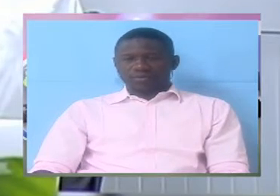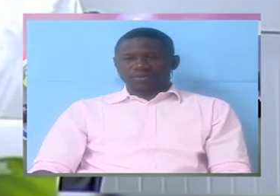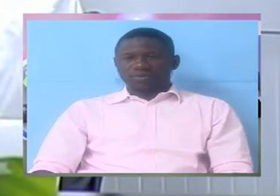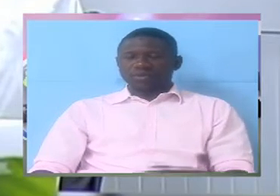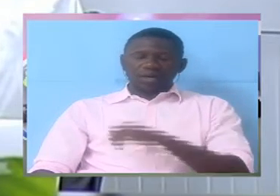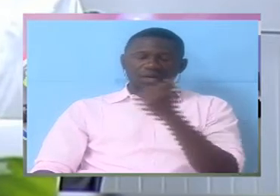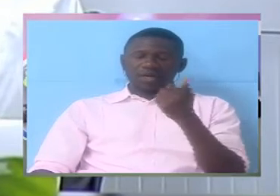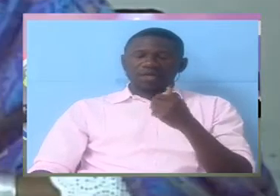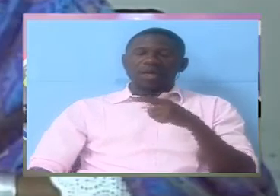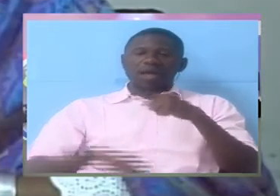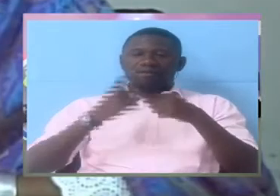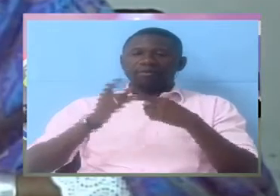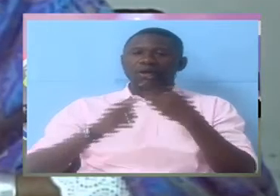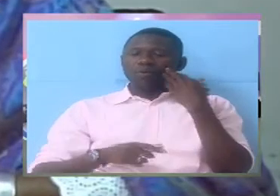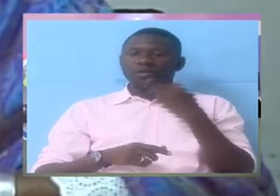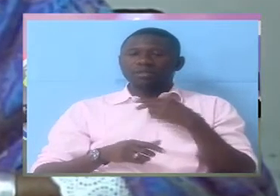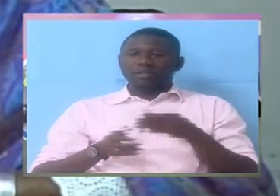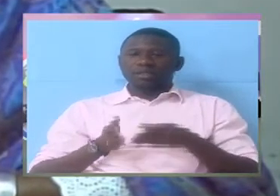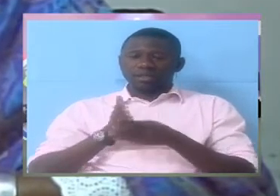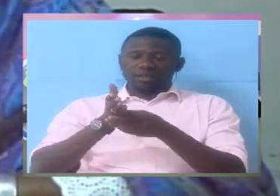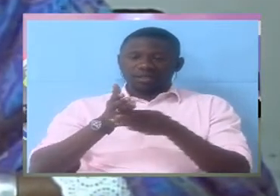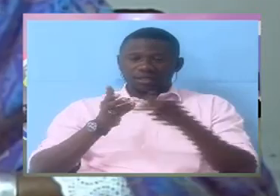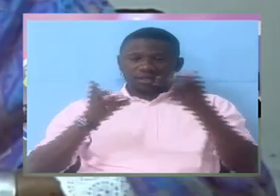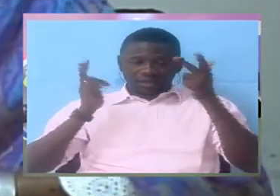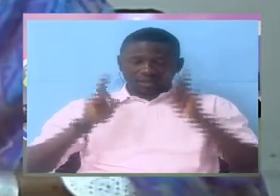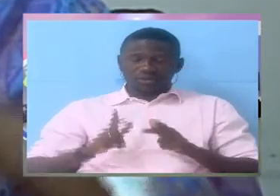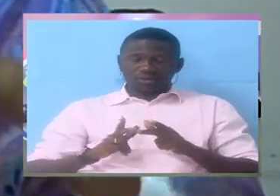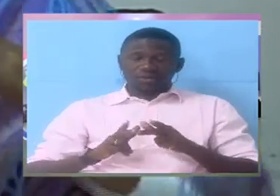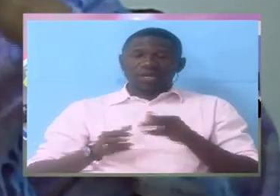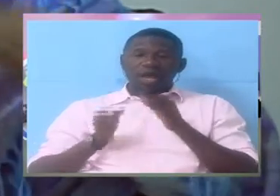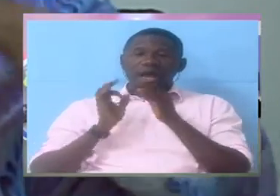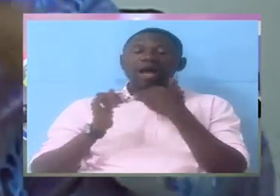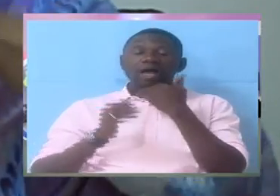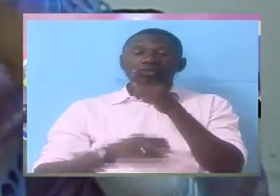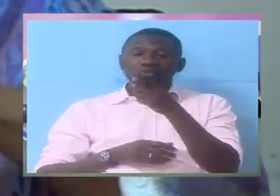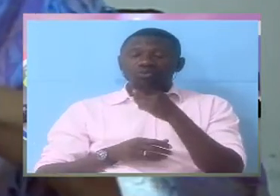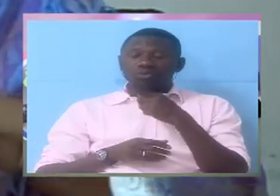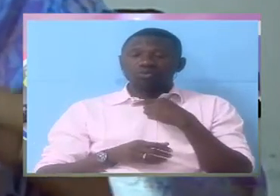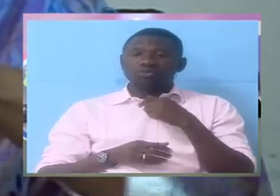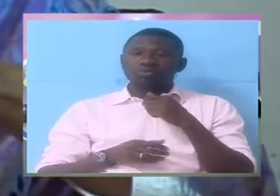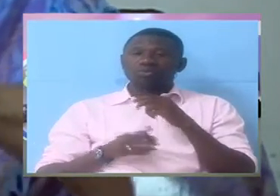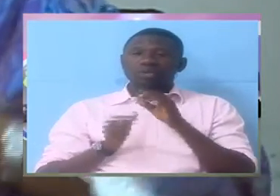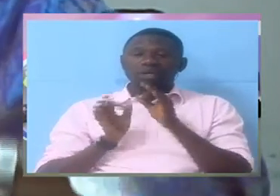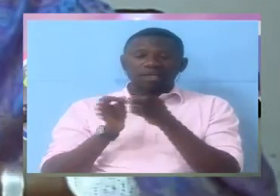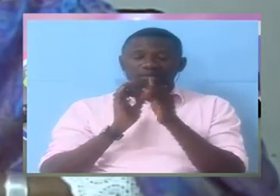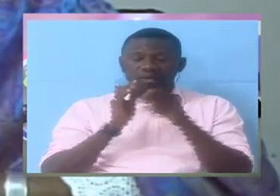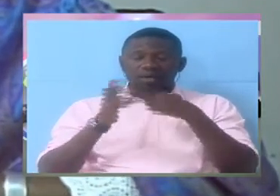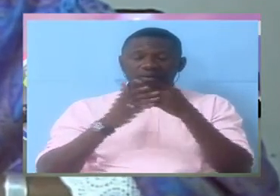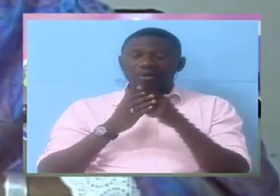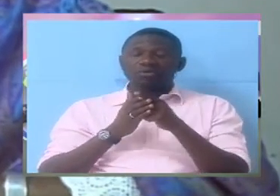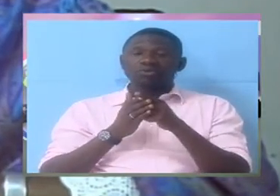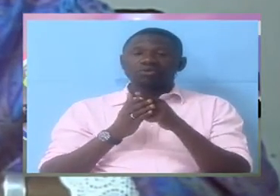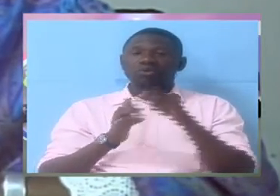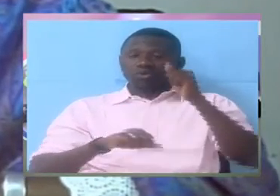yet when the lead counsel asked you to define torture, you said it is using heavy equipment to cause pain.